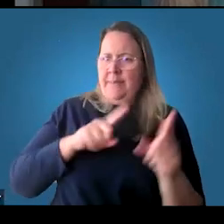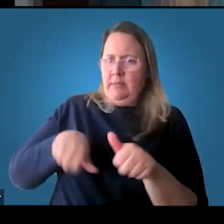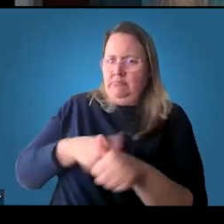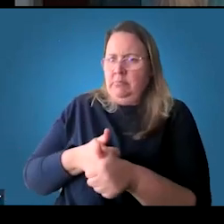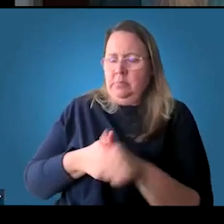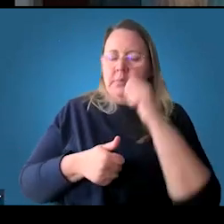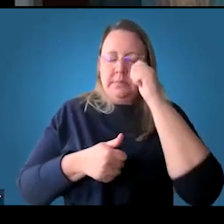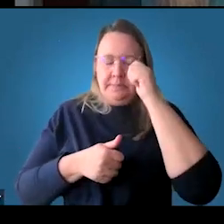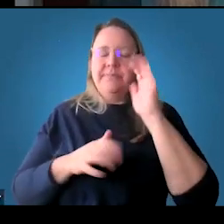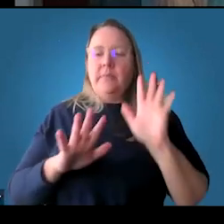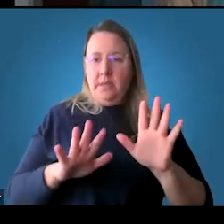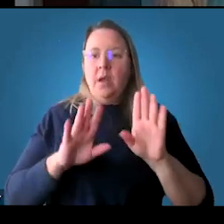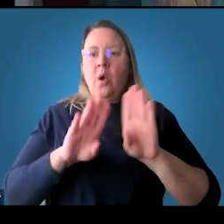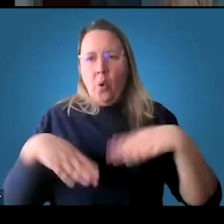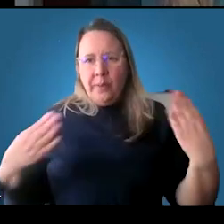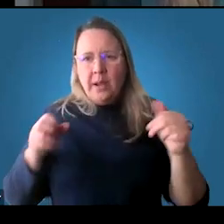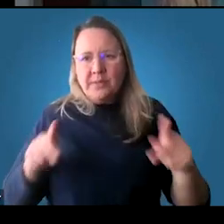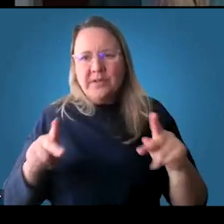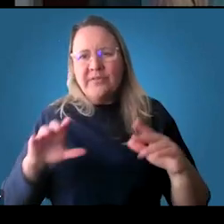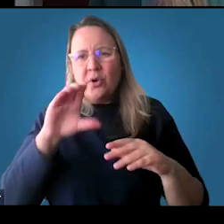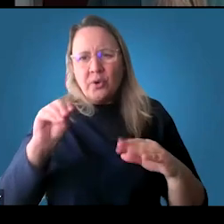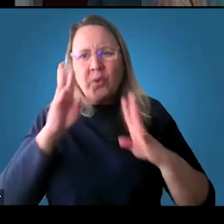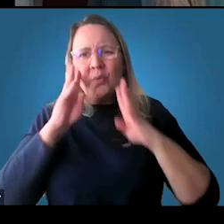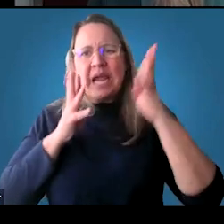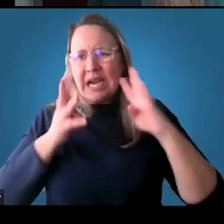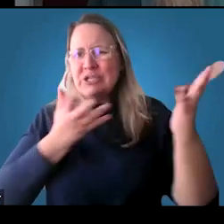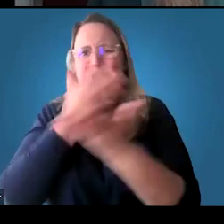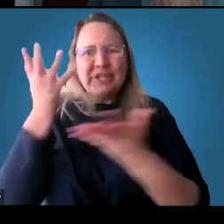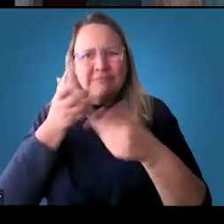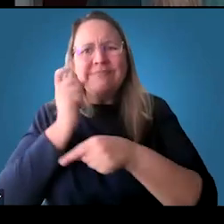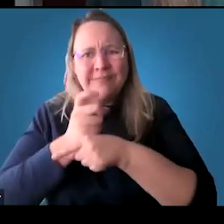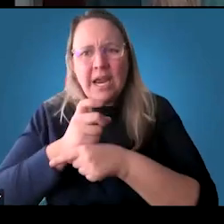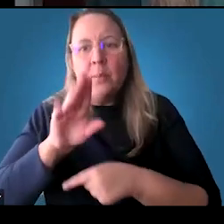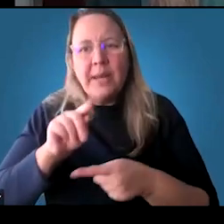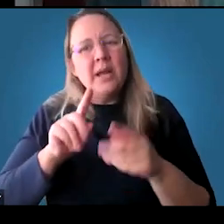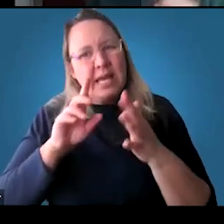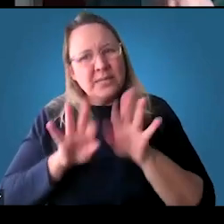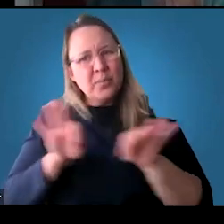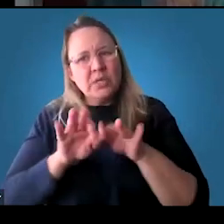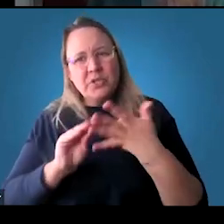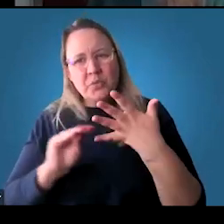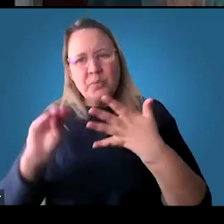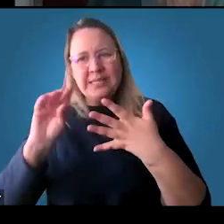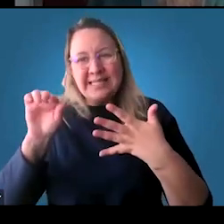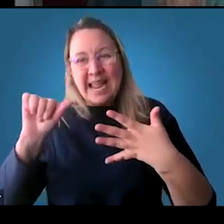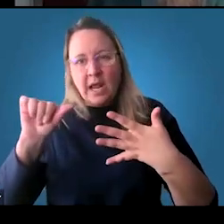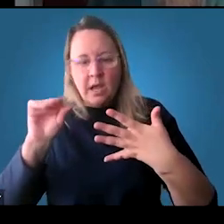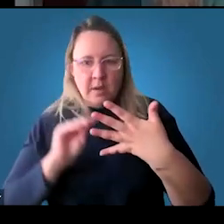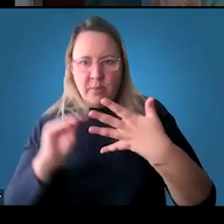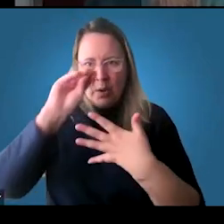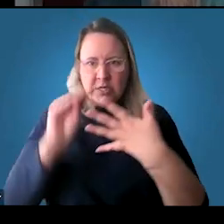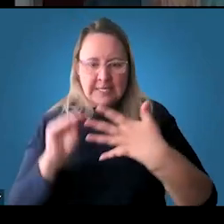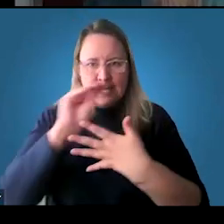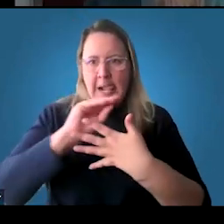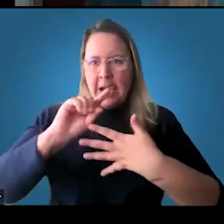can open up opportunities for co-creation and really prioritizing data that is from community and not